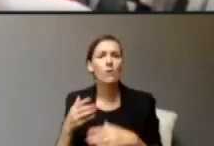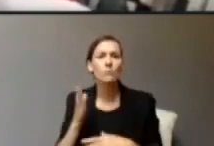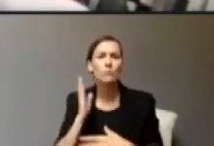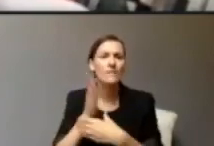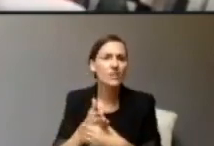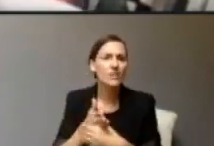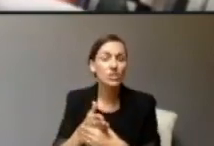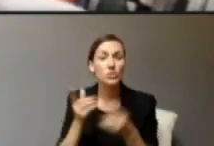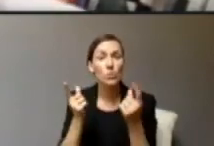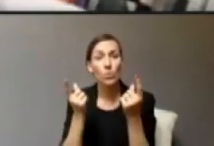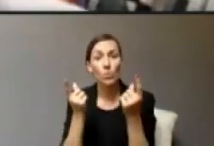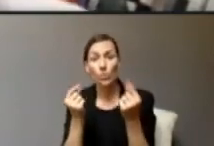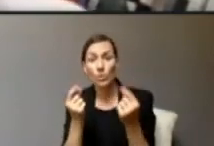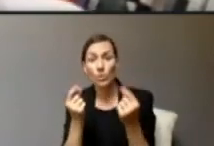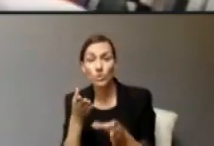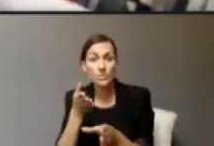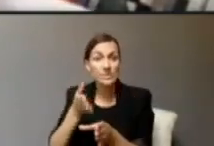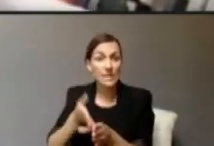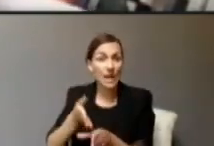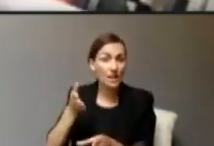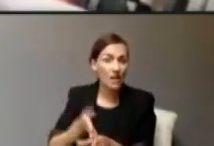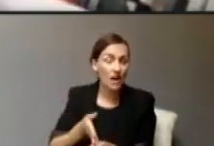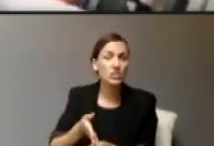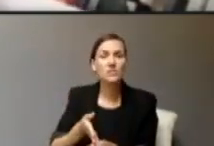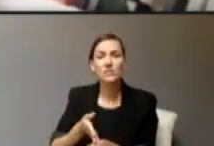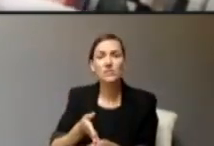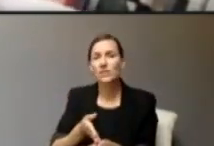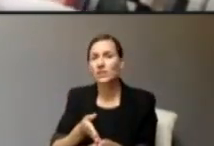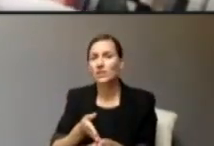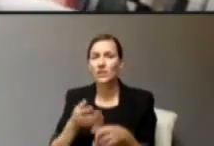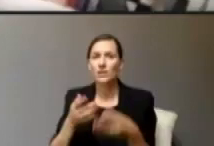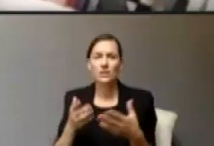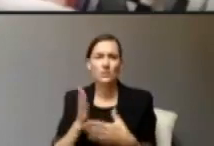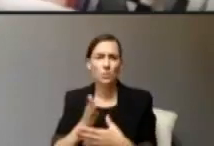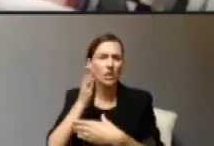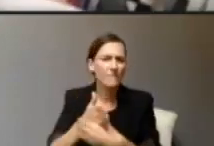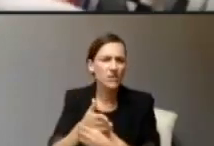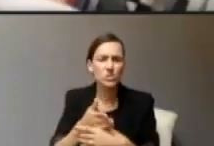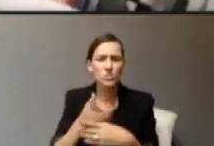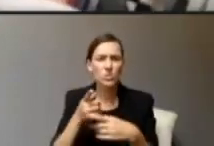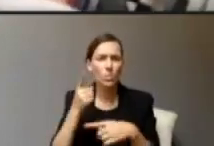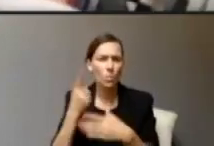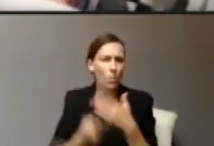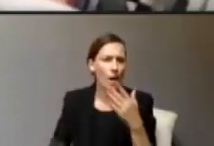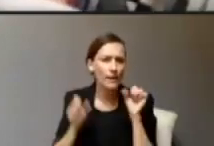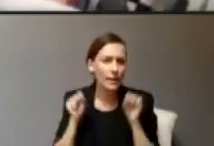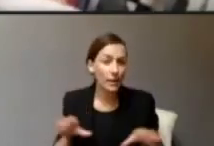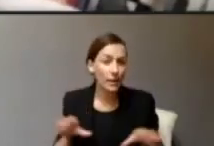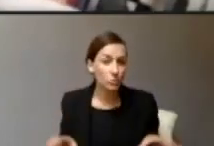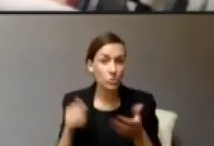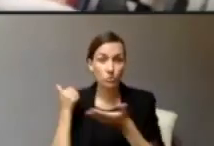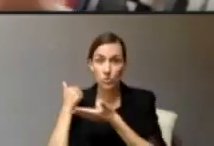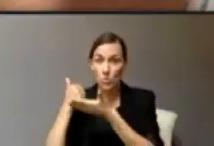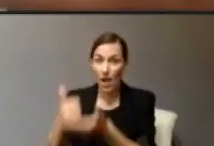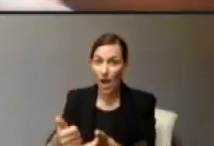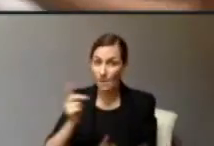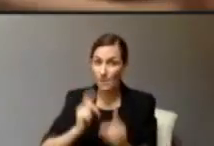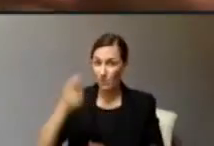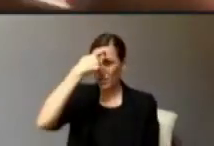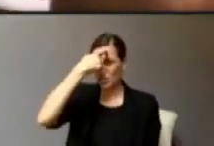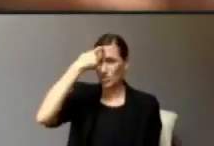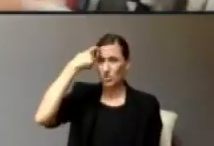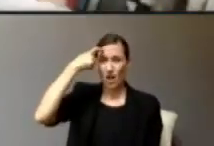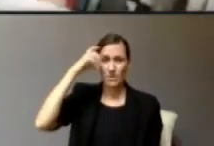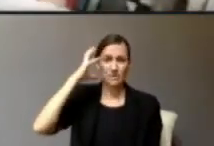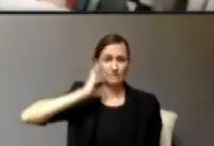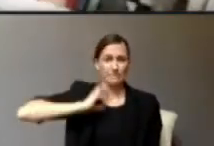can we do psychologically, you know, what things or what interventions can you do to help people that have been traumatized. And